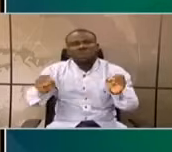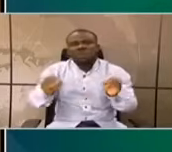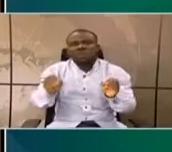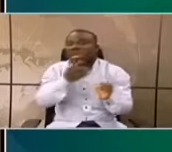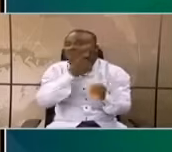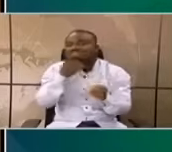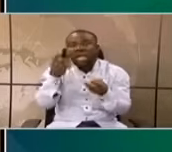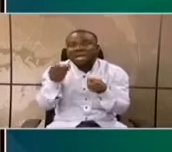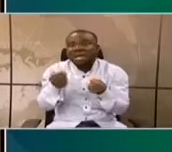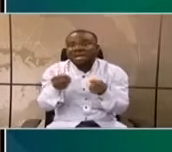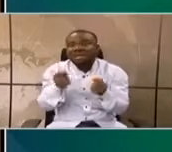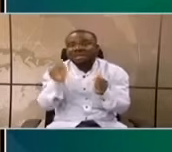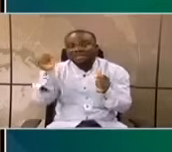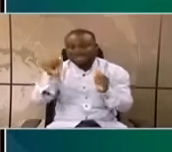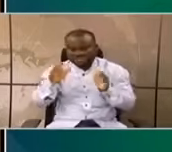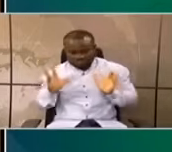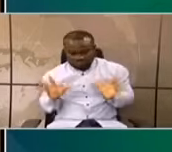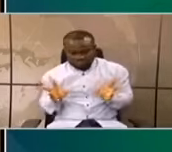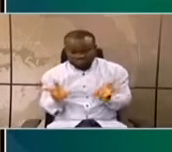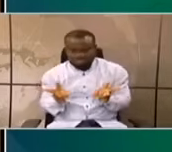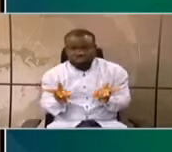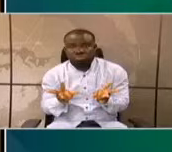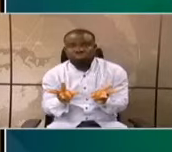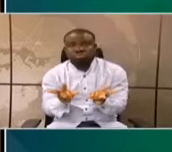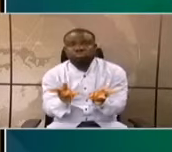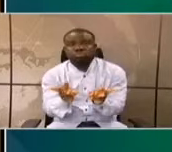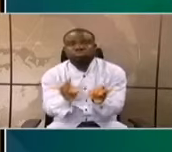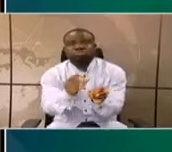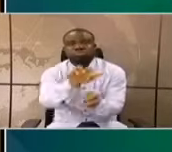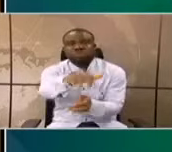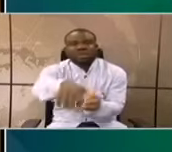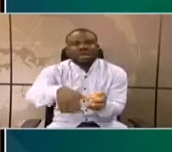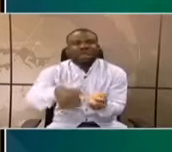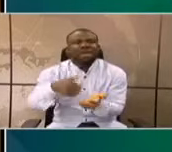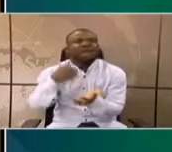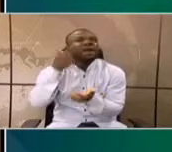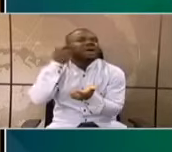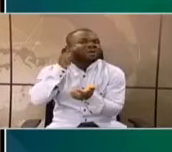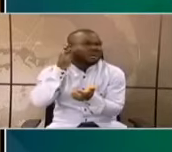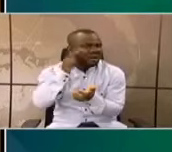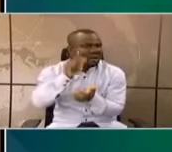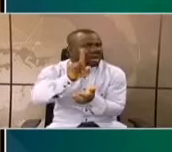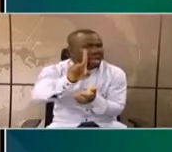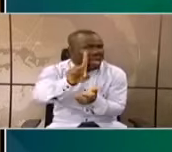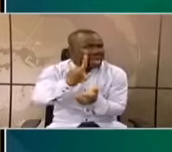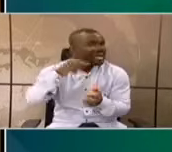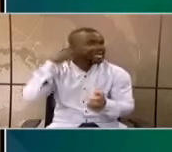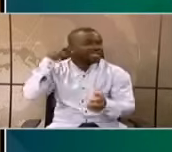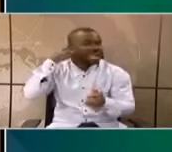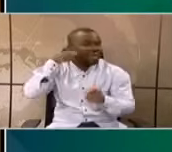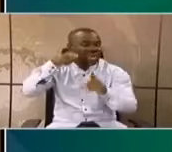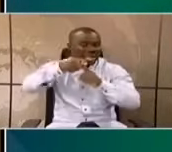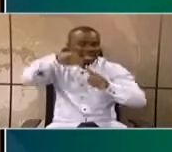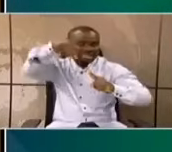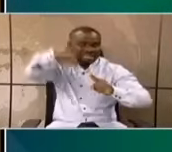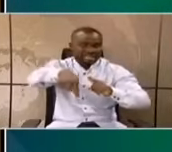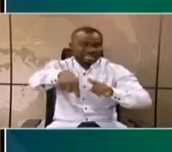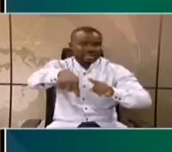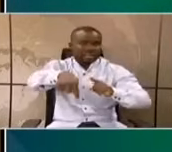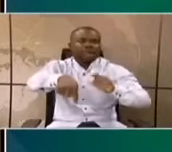What na me chora se? Insuo bi ani ho. A omo se no. Nemom. Wunye fi takwa kro no mu pe.